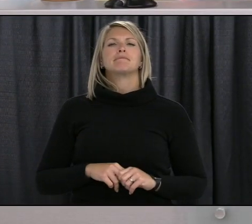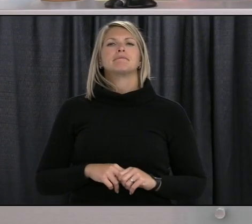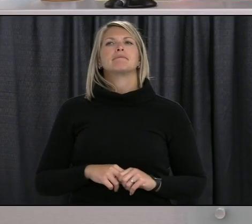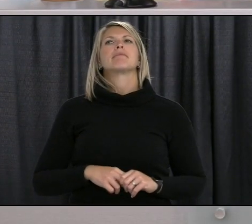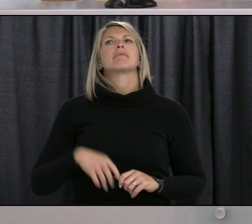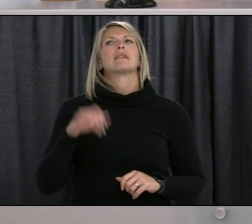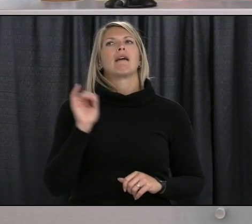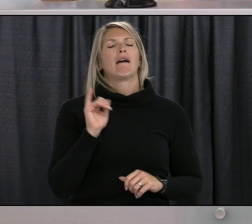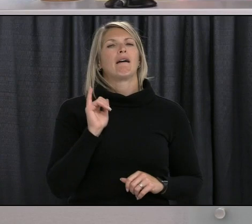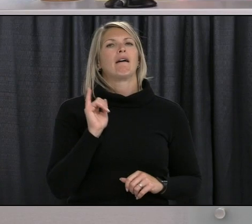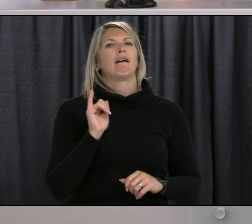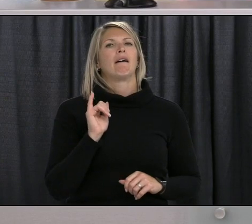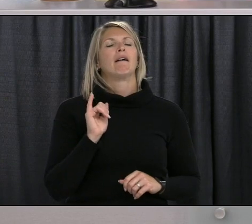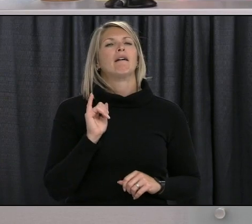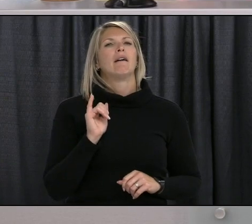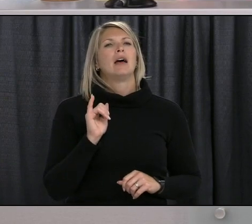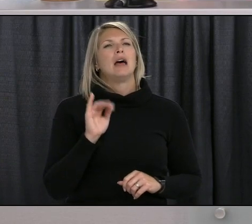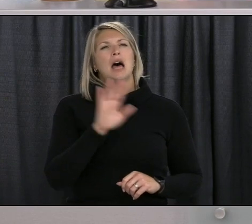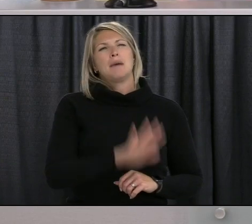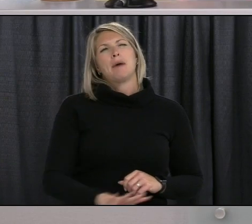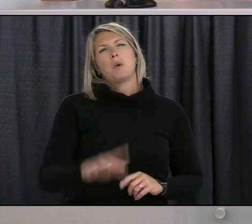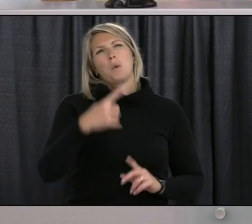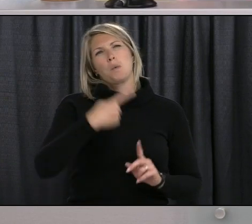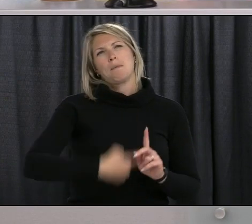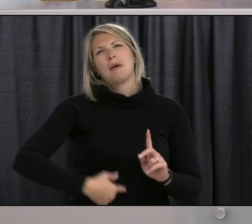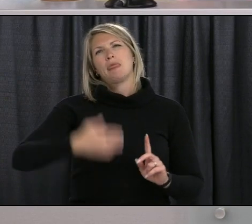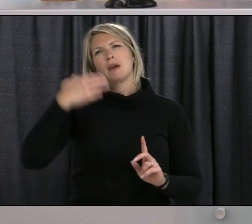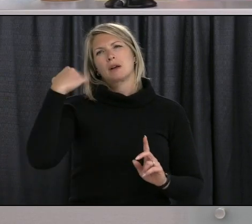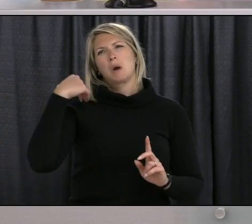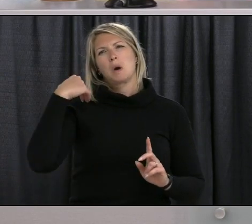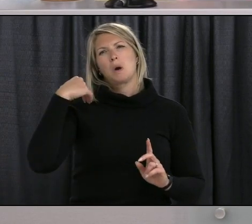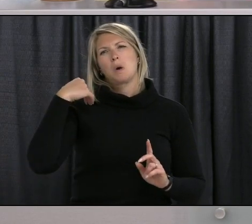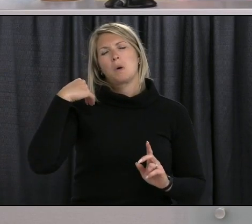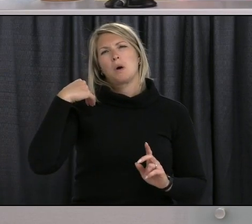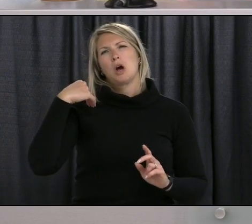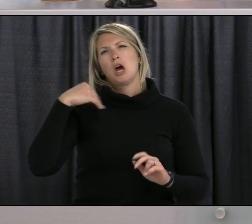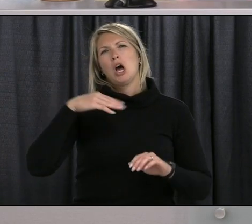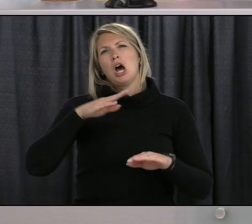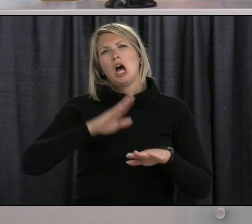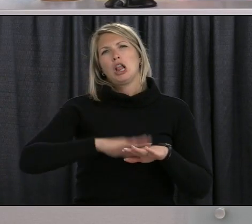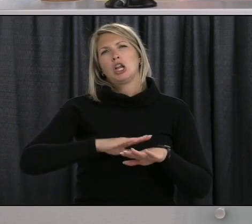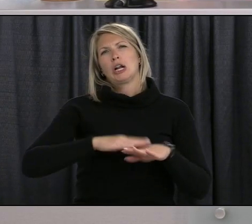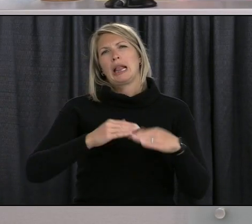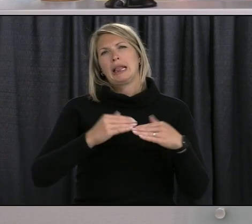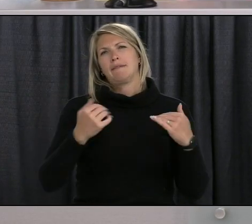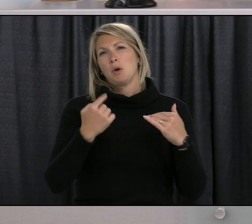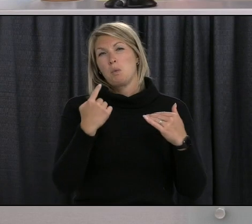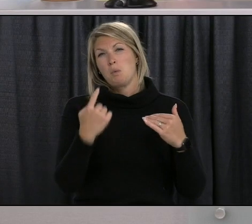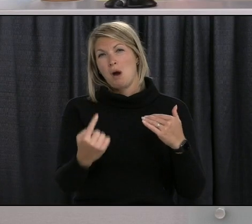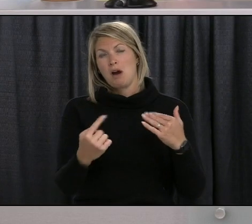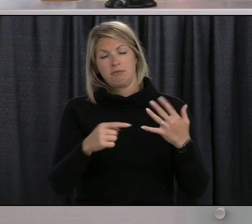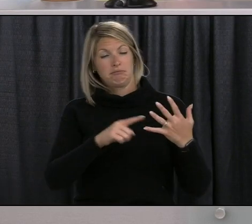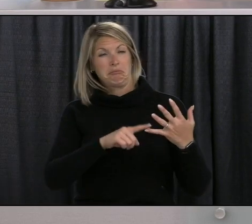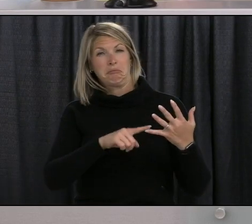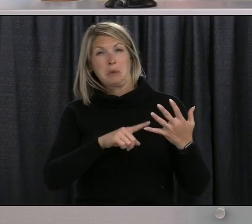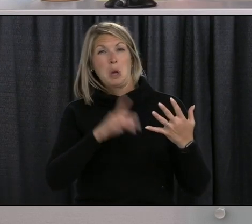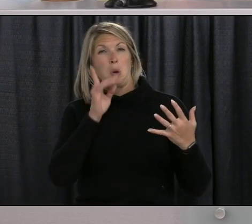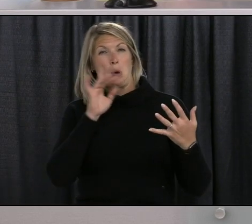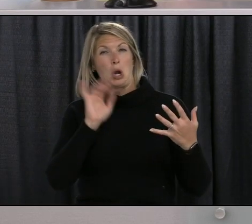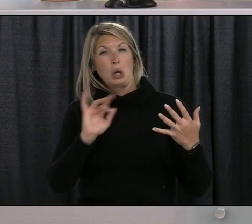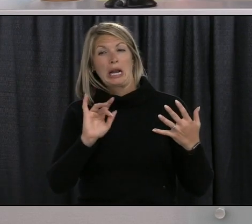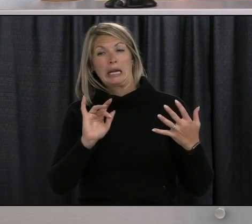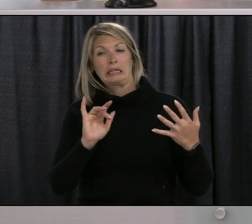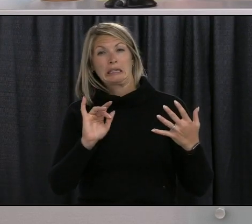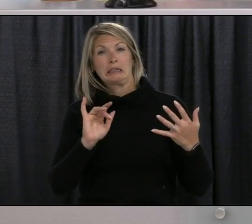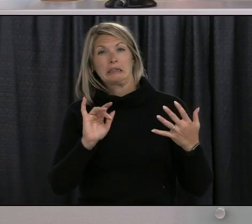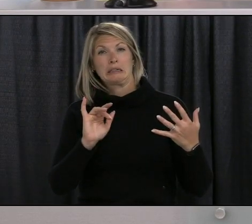that we were going to know kind of the timeline for alert level 1 and what that might look like in the next 3 to 4 weeks. So I'm just